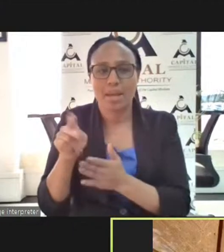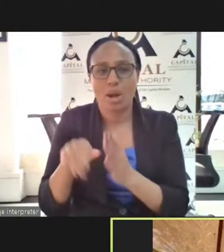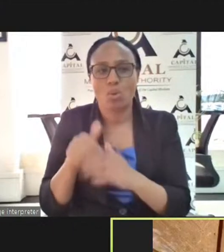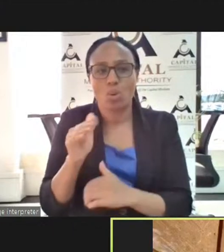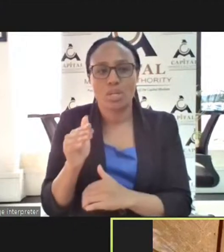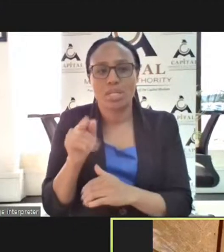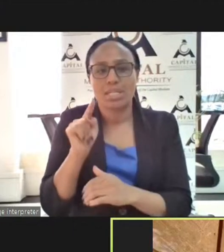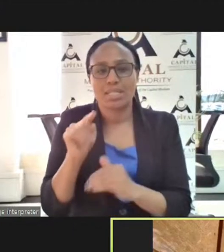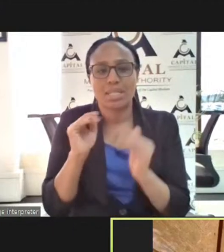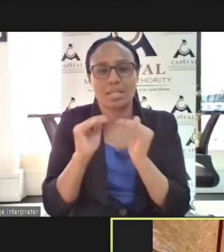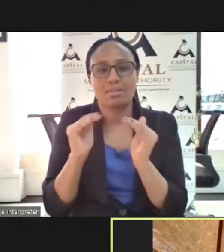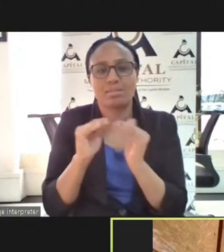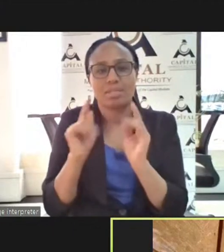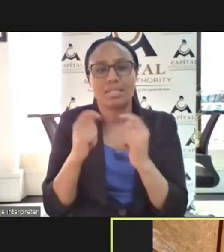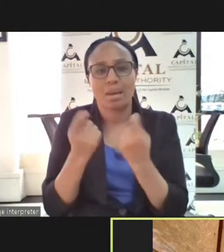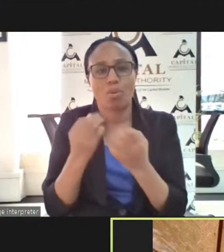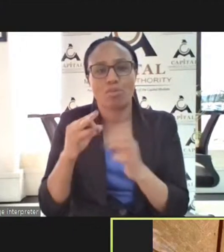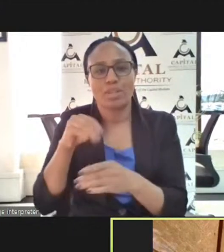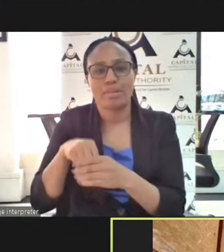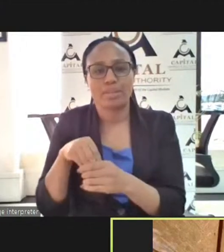an equity type investment.